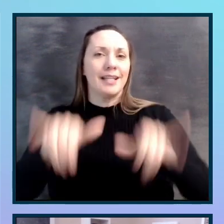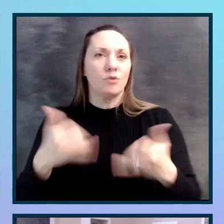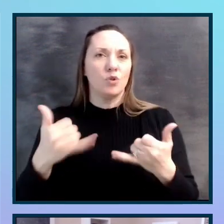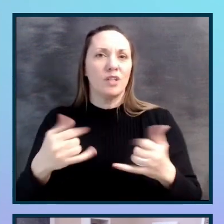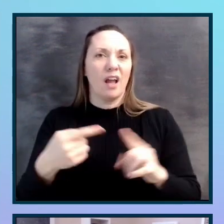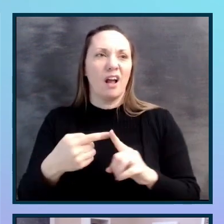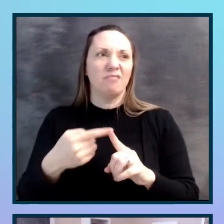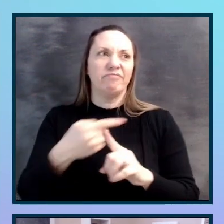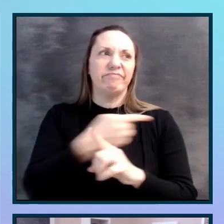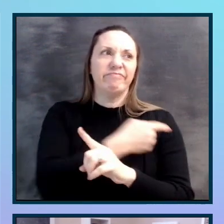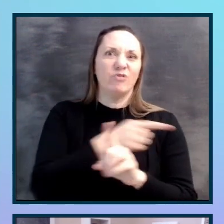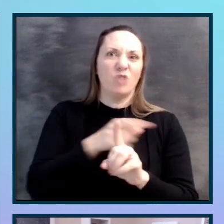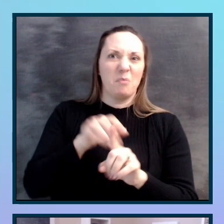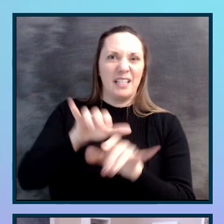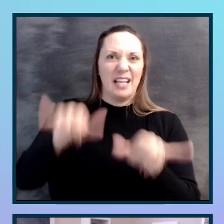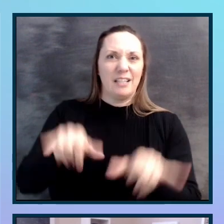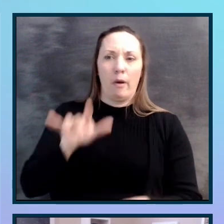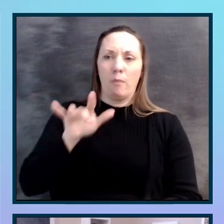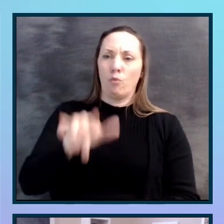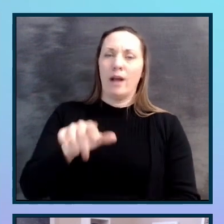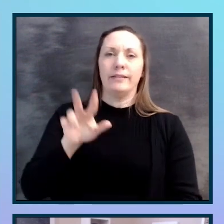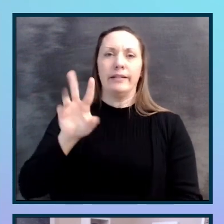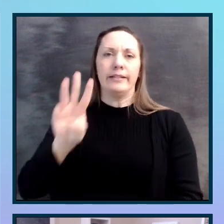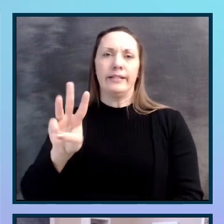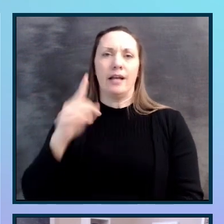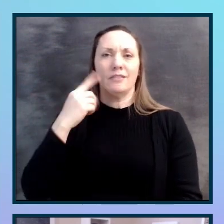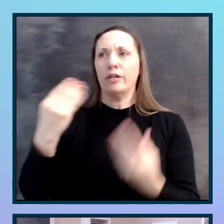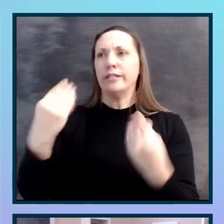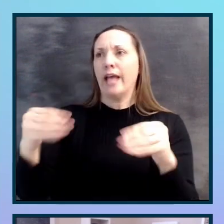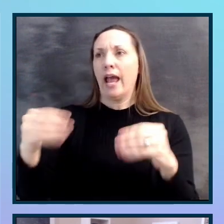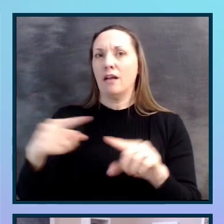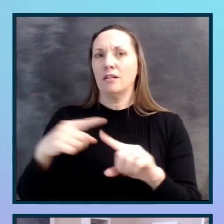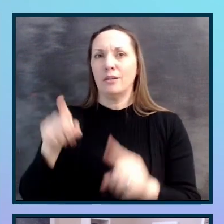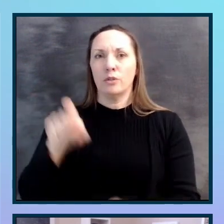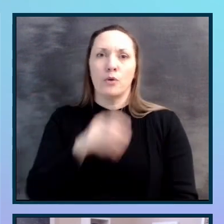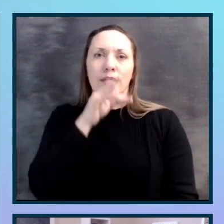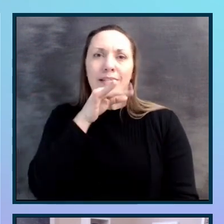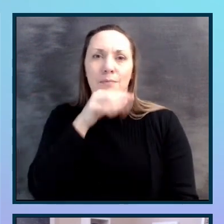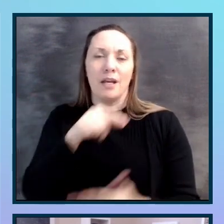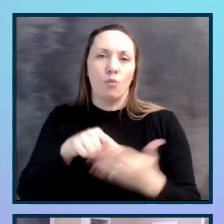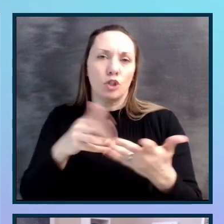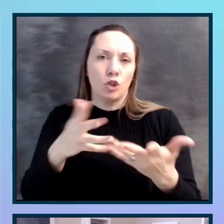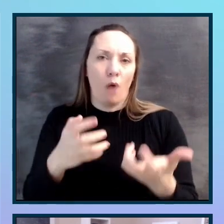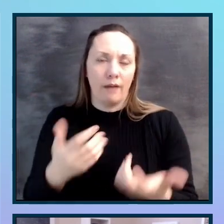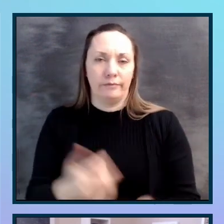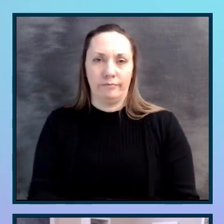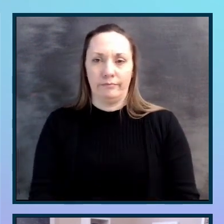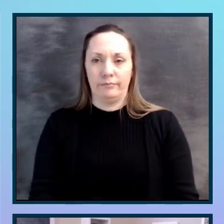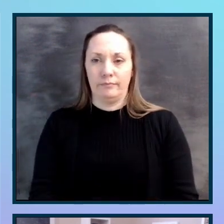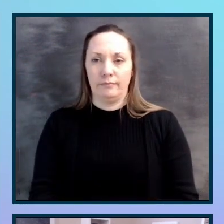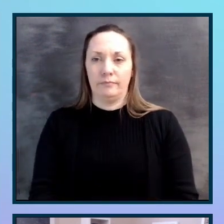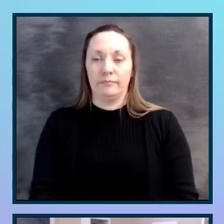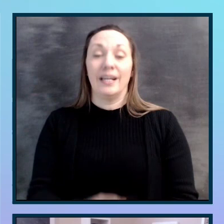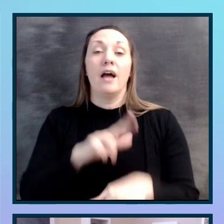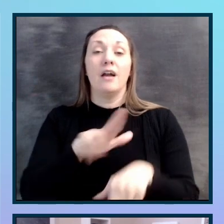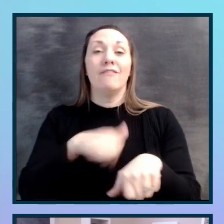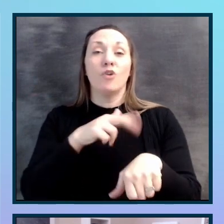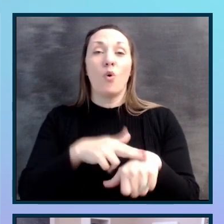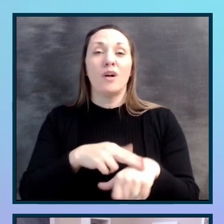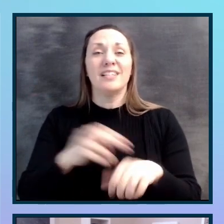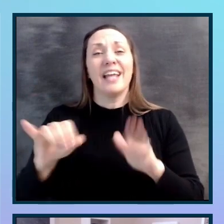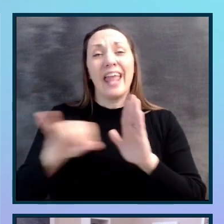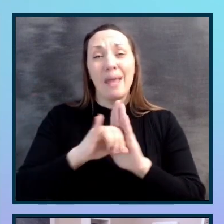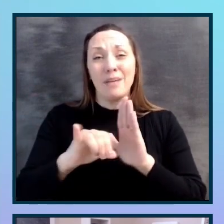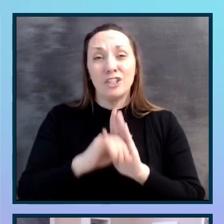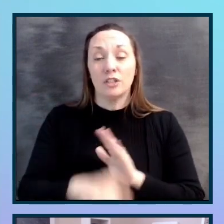from a system where you press 6 for sales and you are supposed to speak what you would like? And of course,